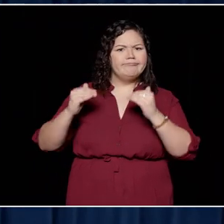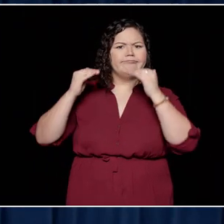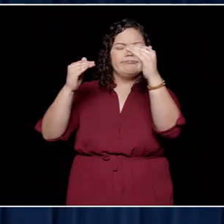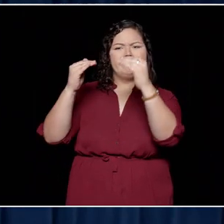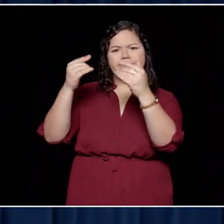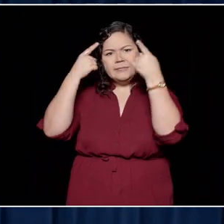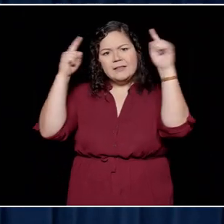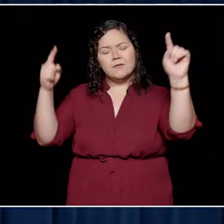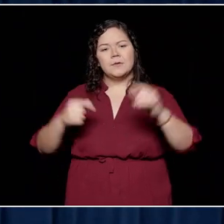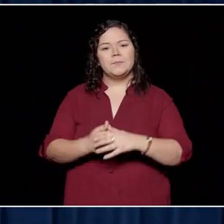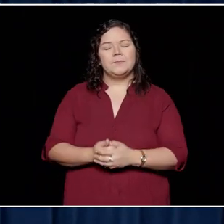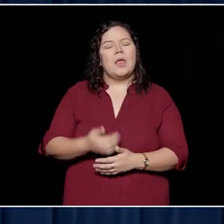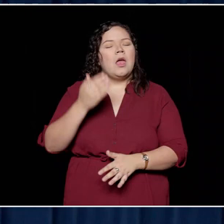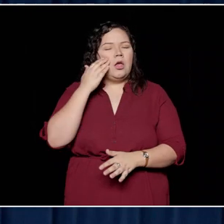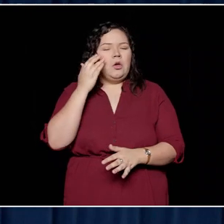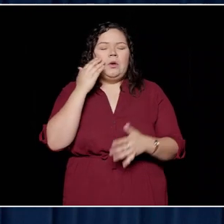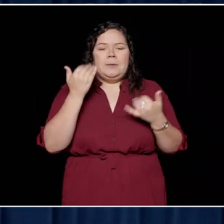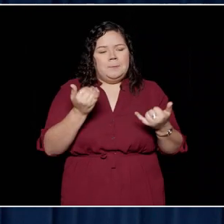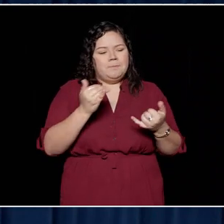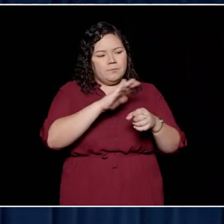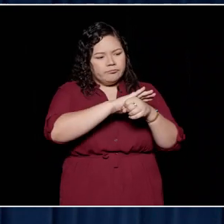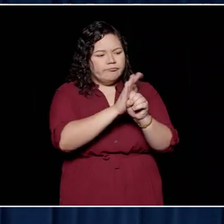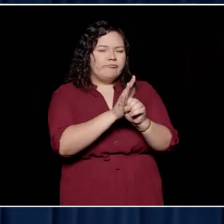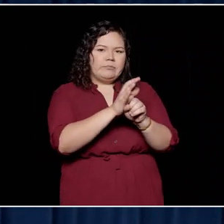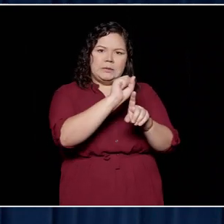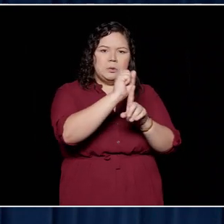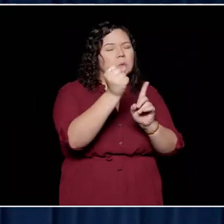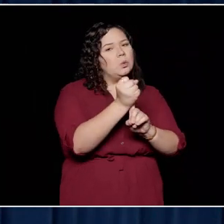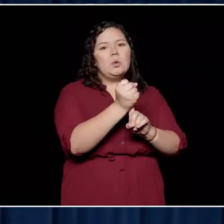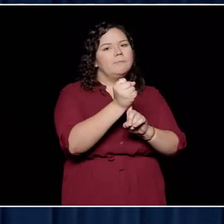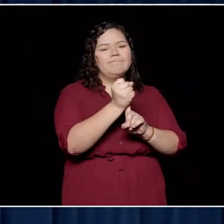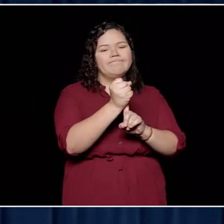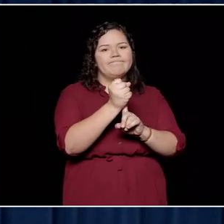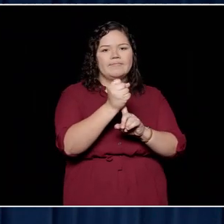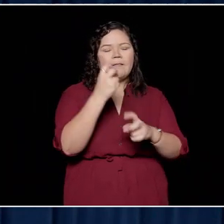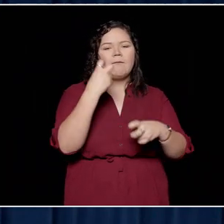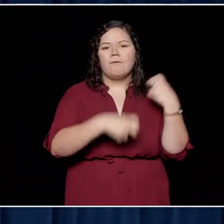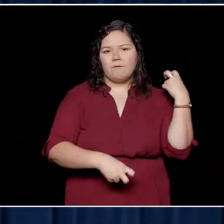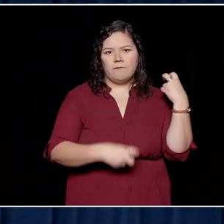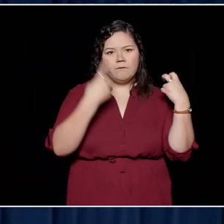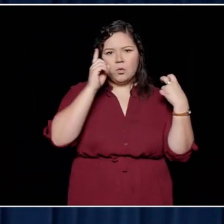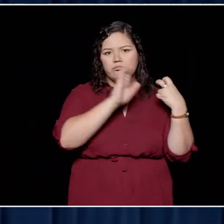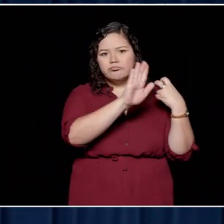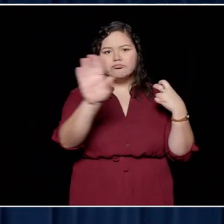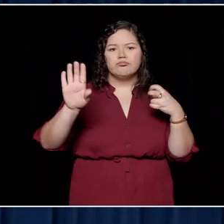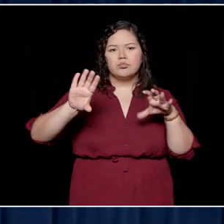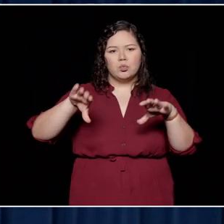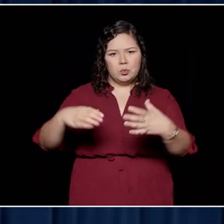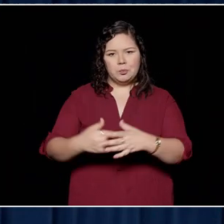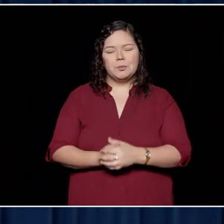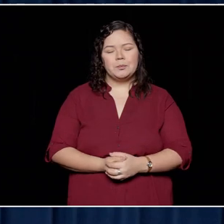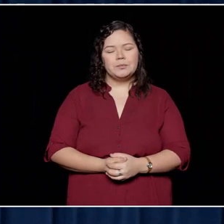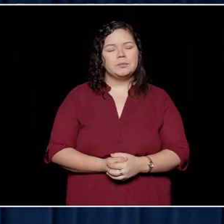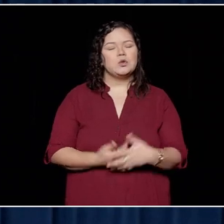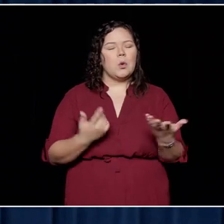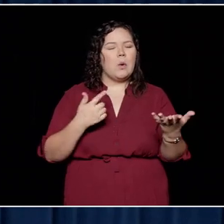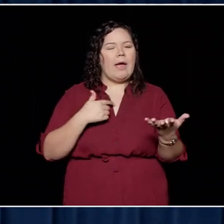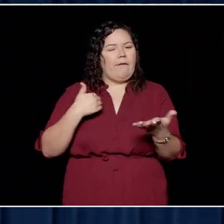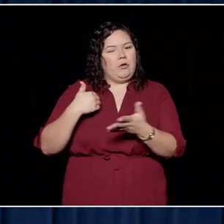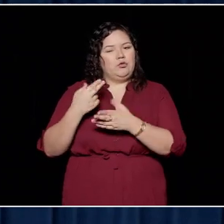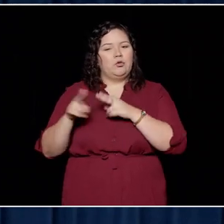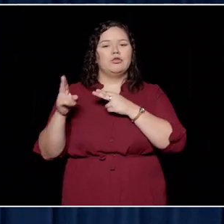I know that the current situation is hard on your generation. So I'd like to end with a